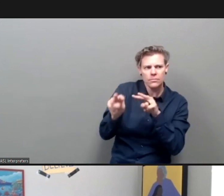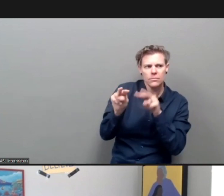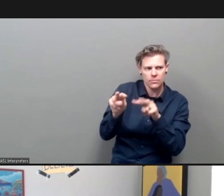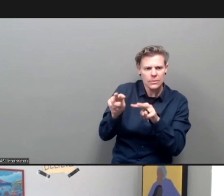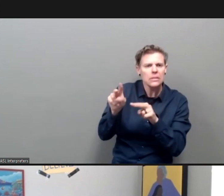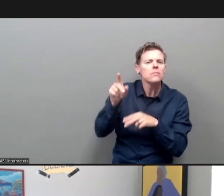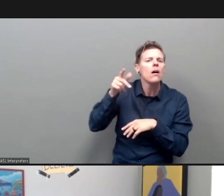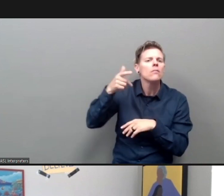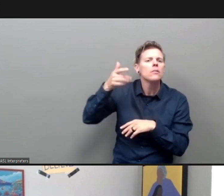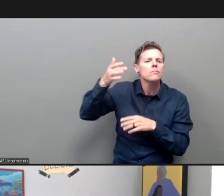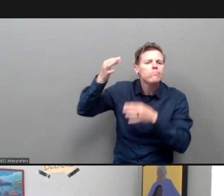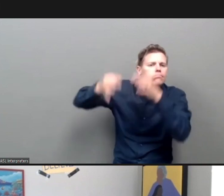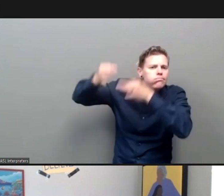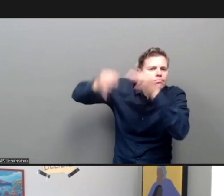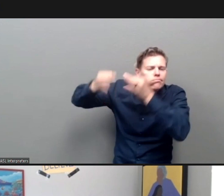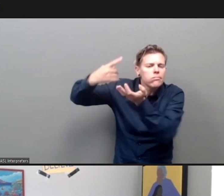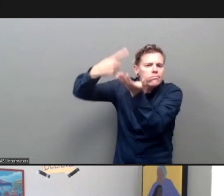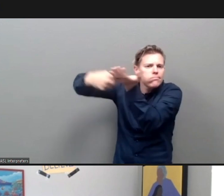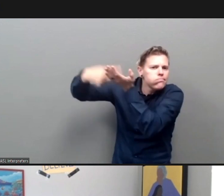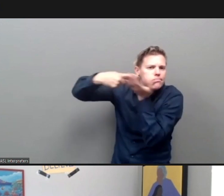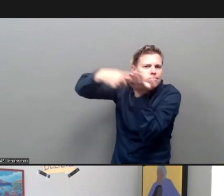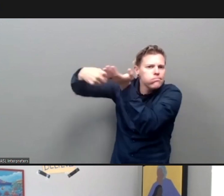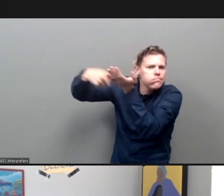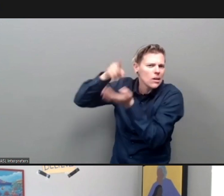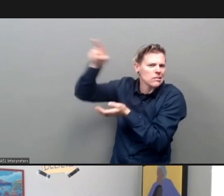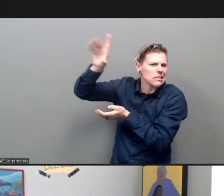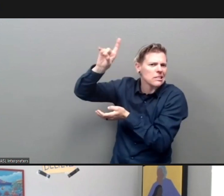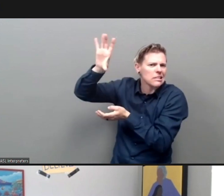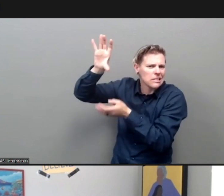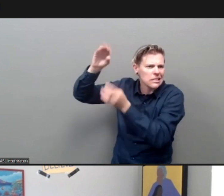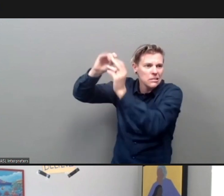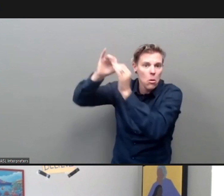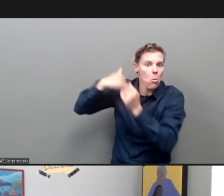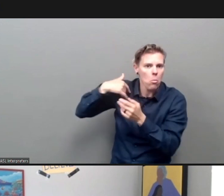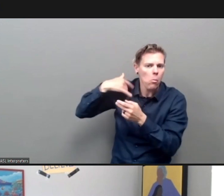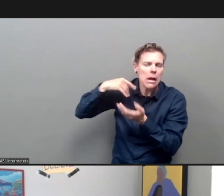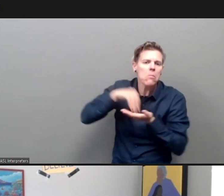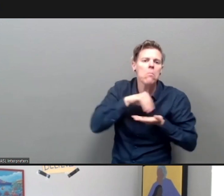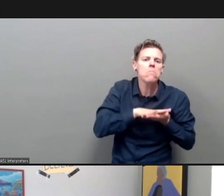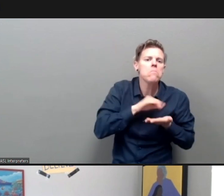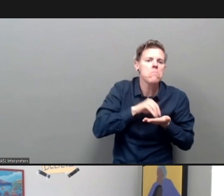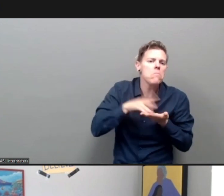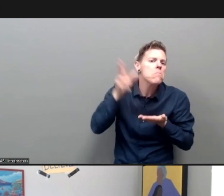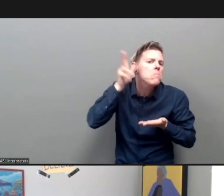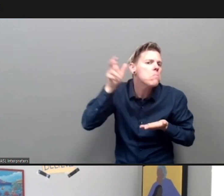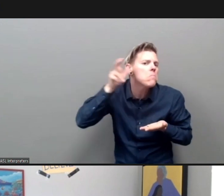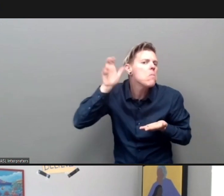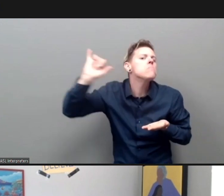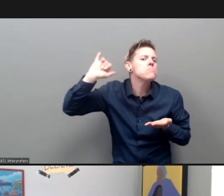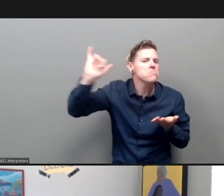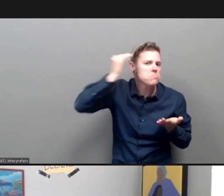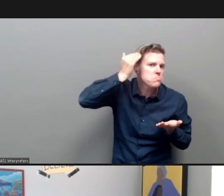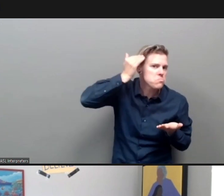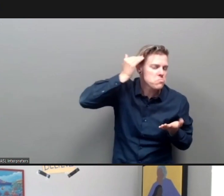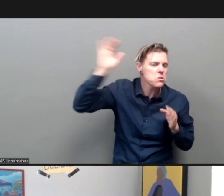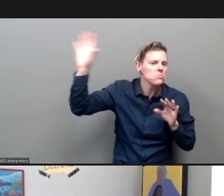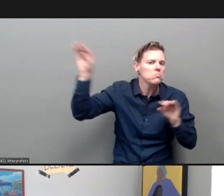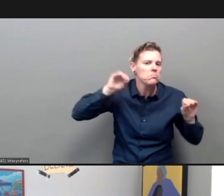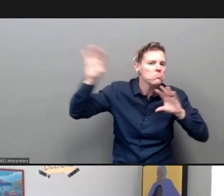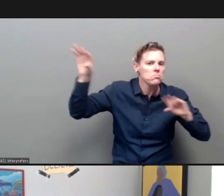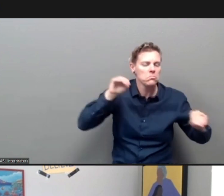as well and bring that back. I think the other really important purpose they serve, since we do have a pretty robust and